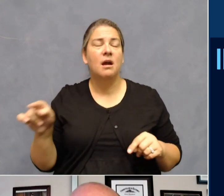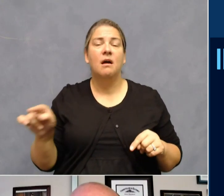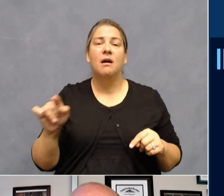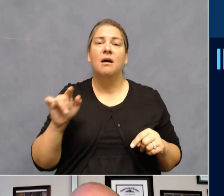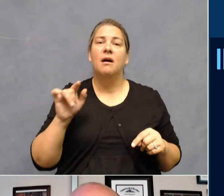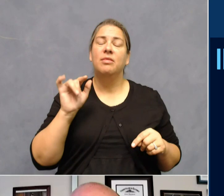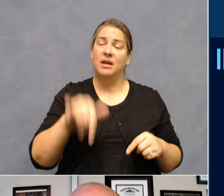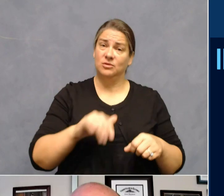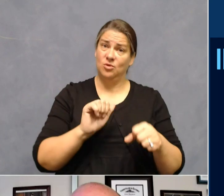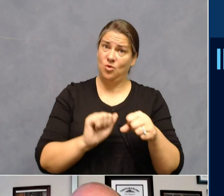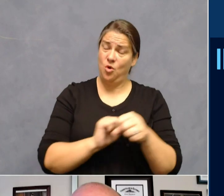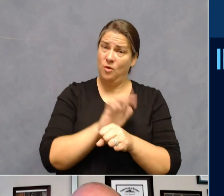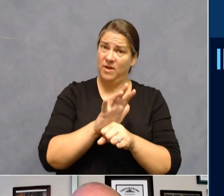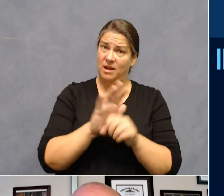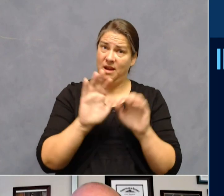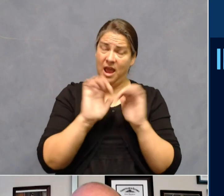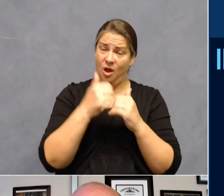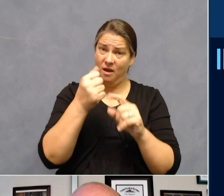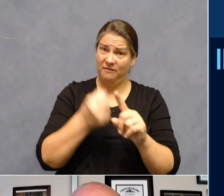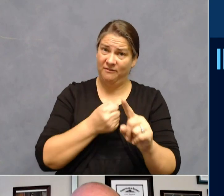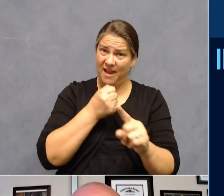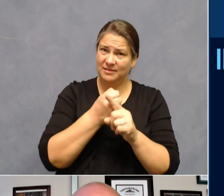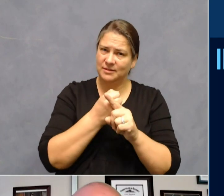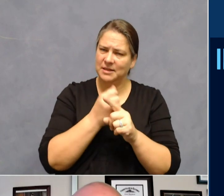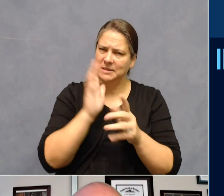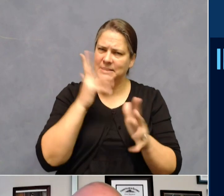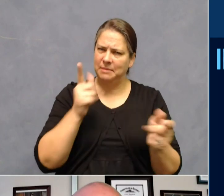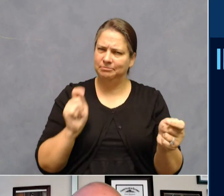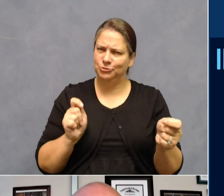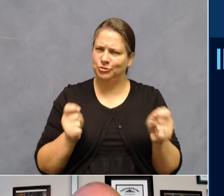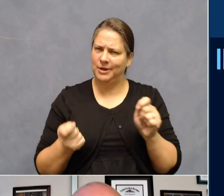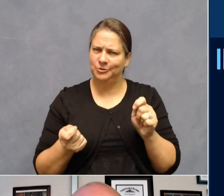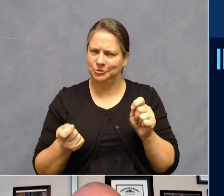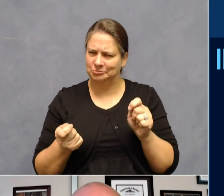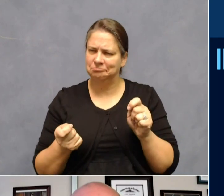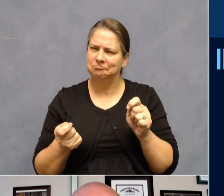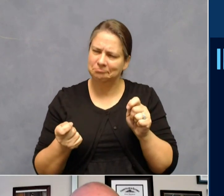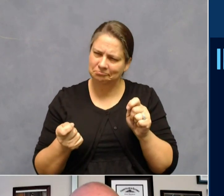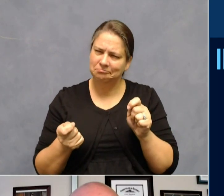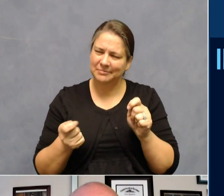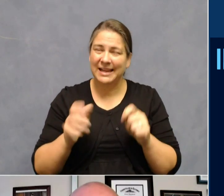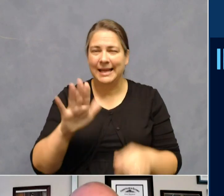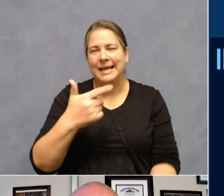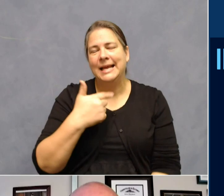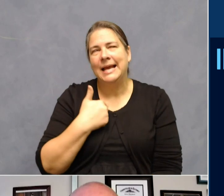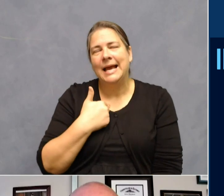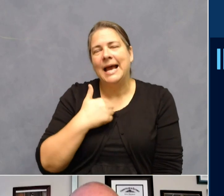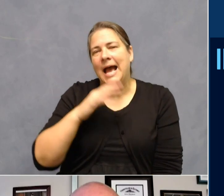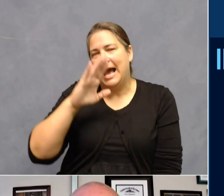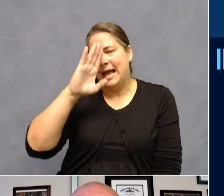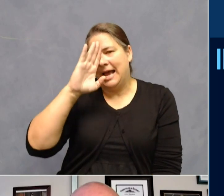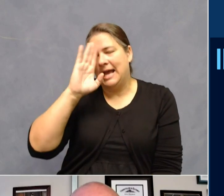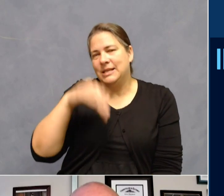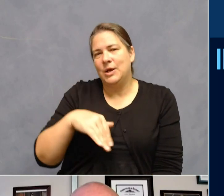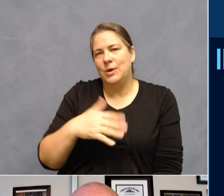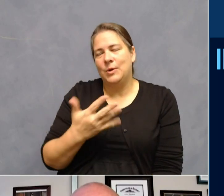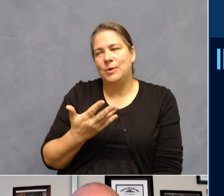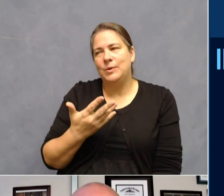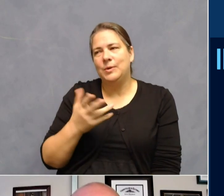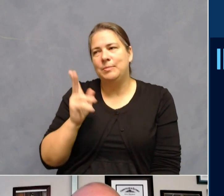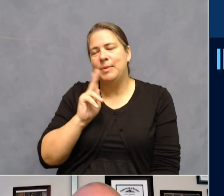I realize that unfortunately folks have kind of made up their minds sometimes about whether they're going to mask or not